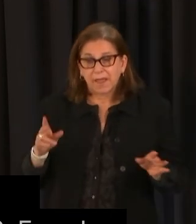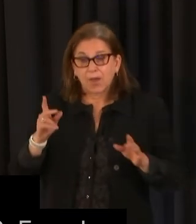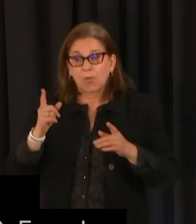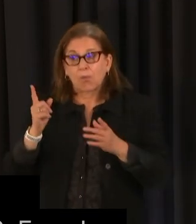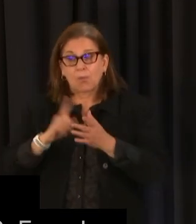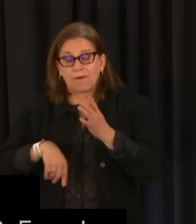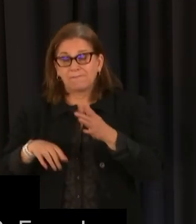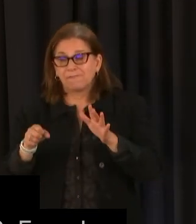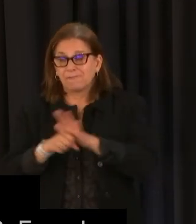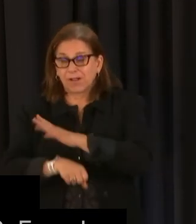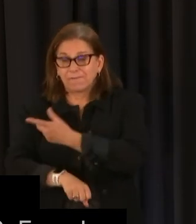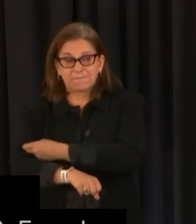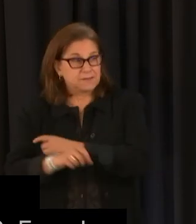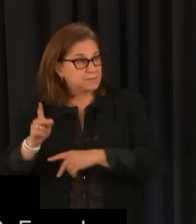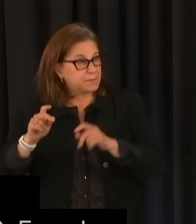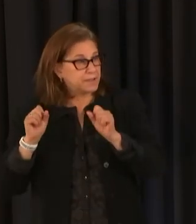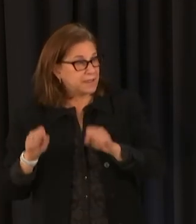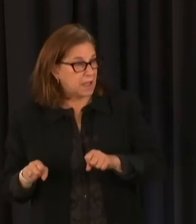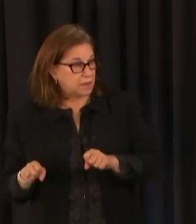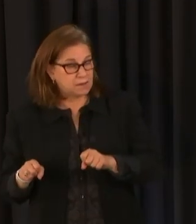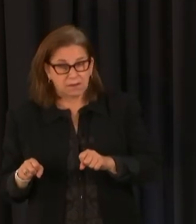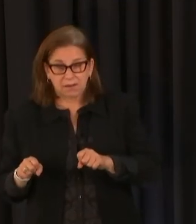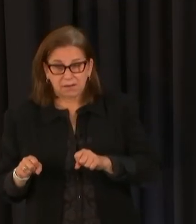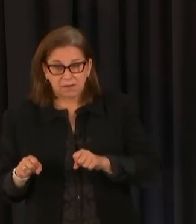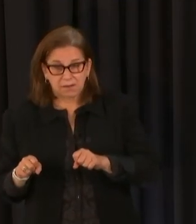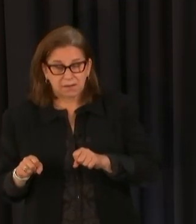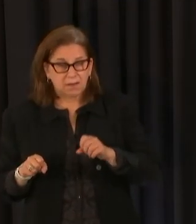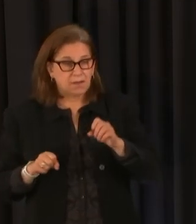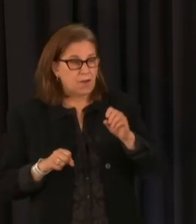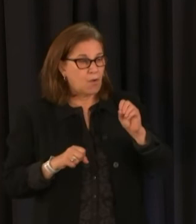people can do in public venues and